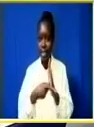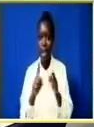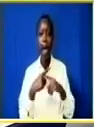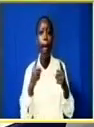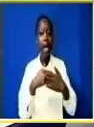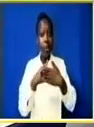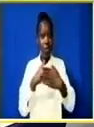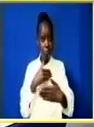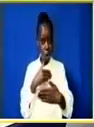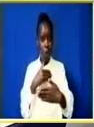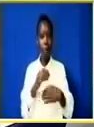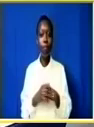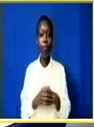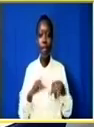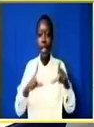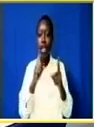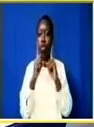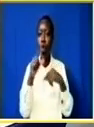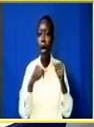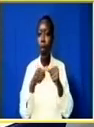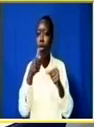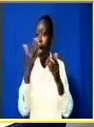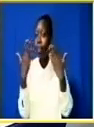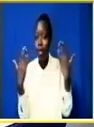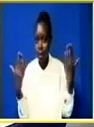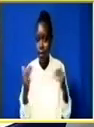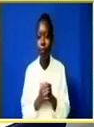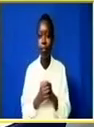that, let's talk about something. Okay.